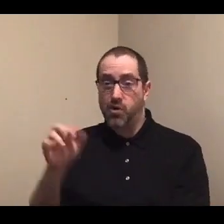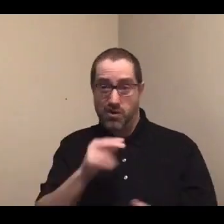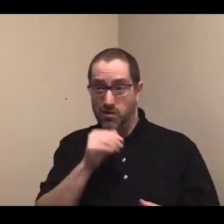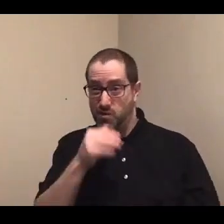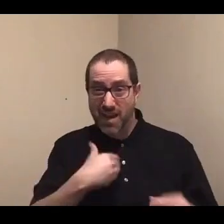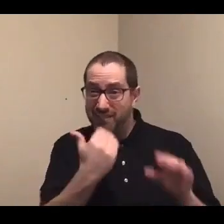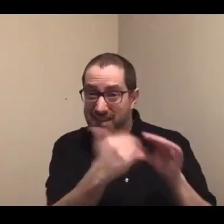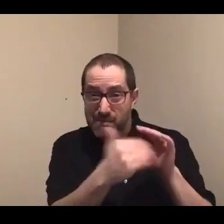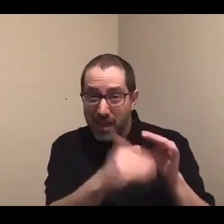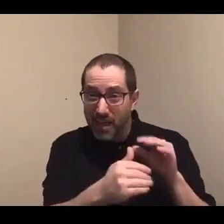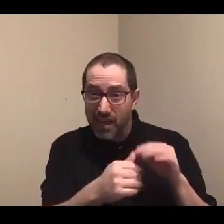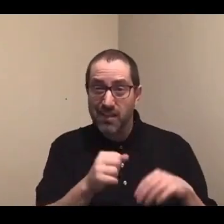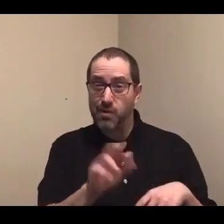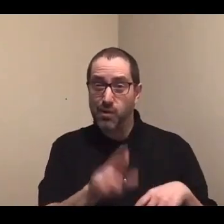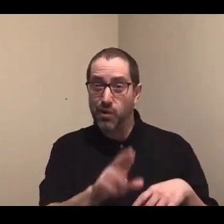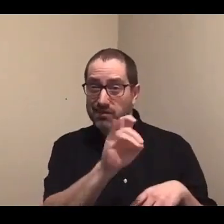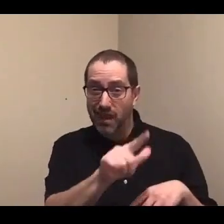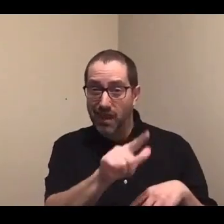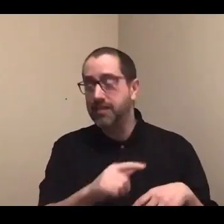1-833-SASK-VAX or